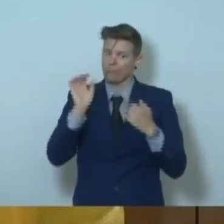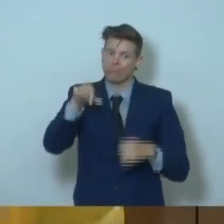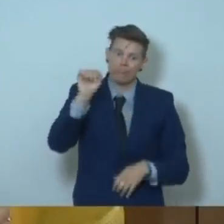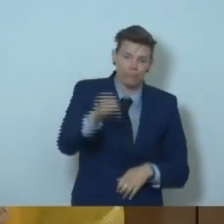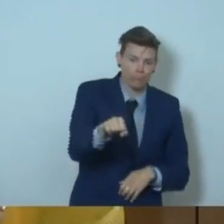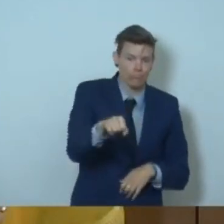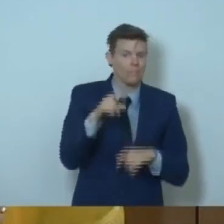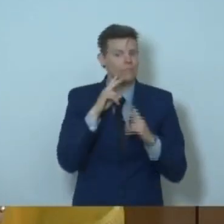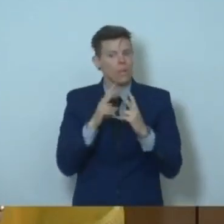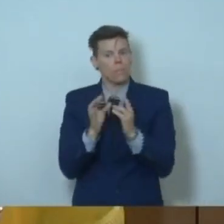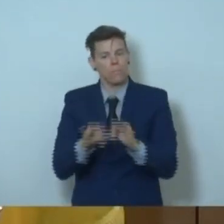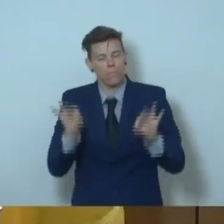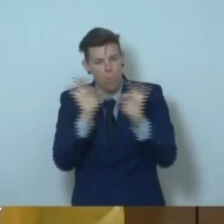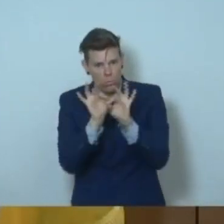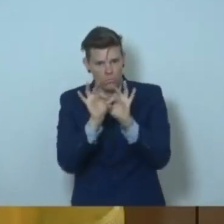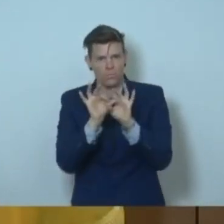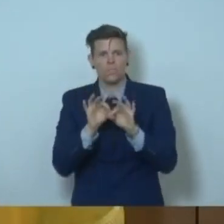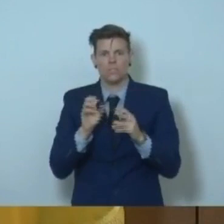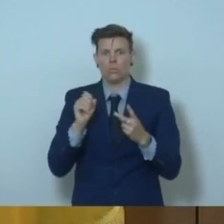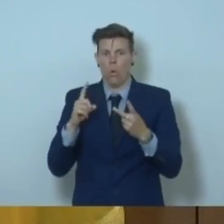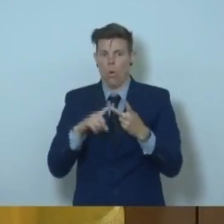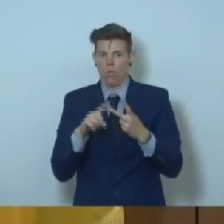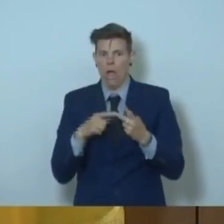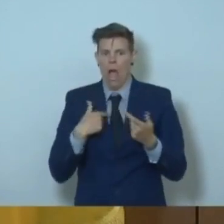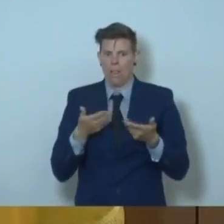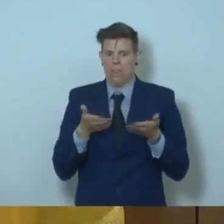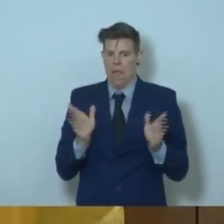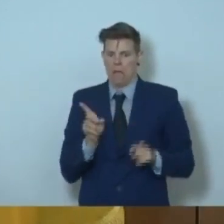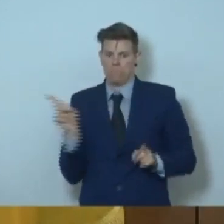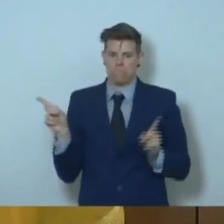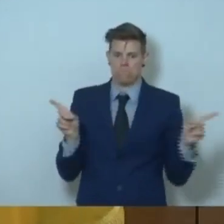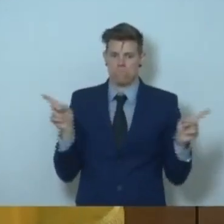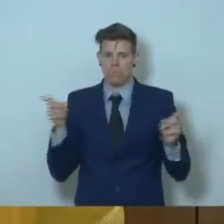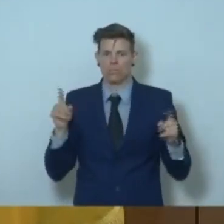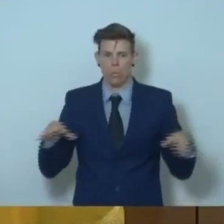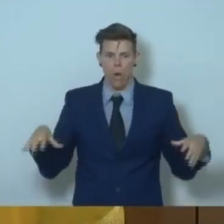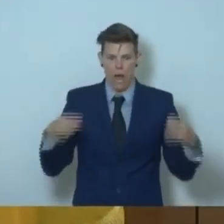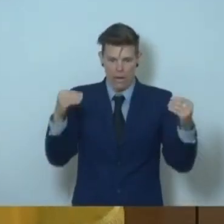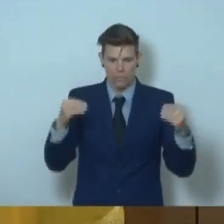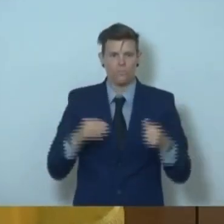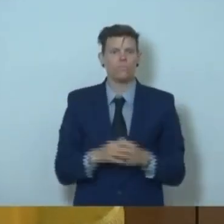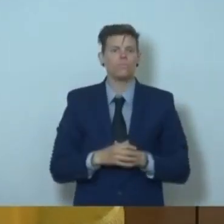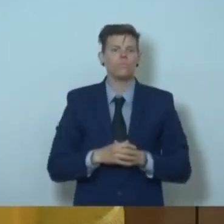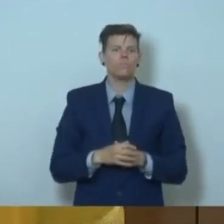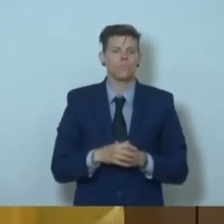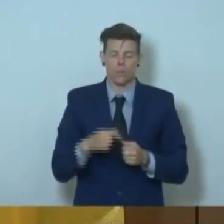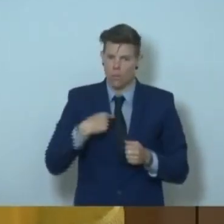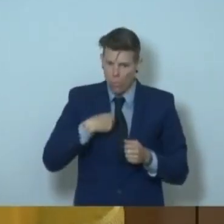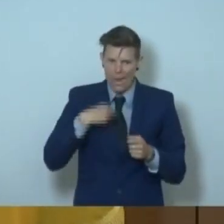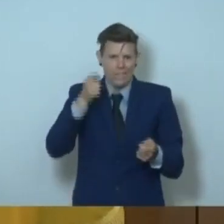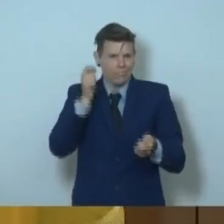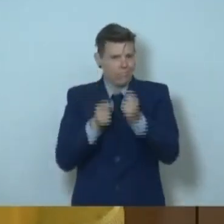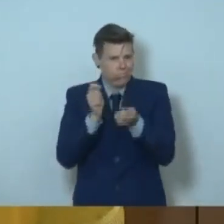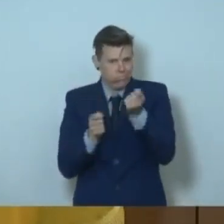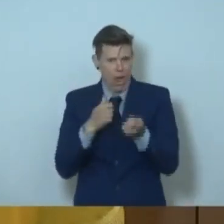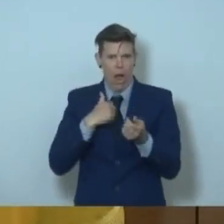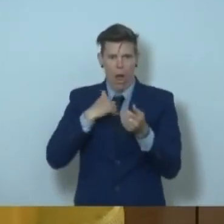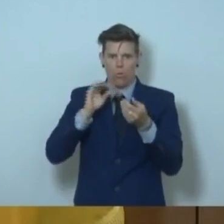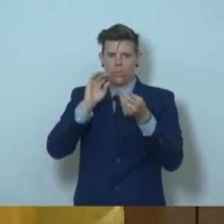both cabinet secretaries. And when we adjust our dashboards and we also adjust